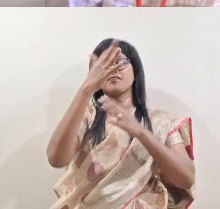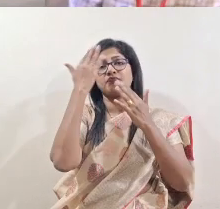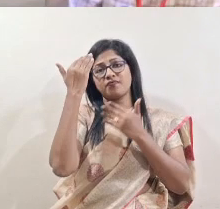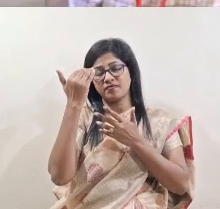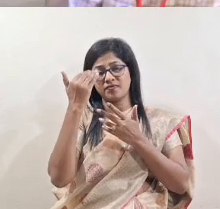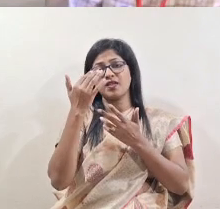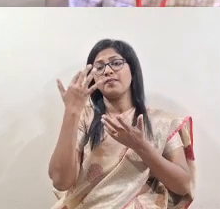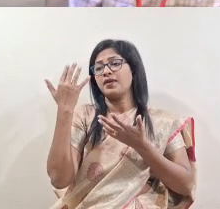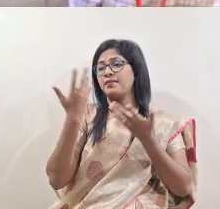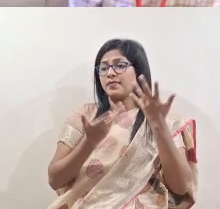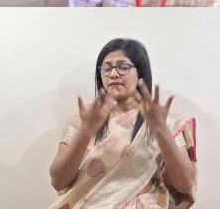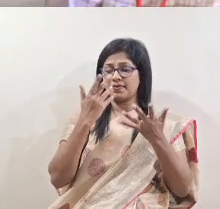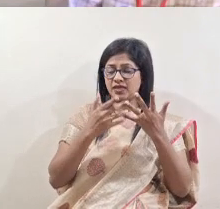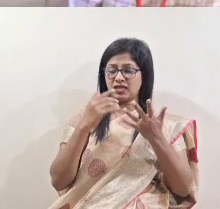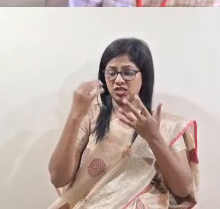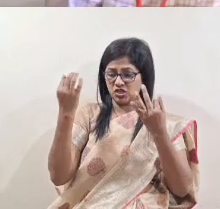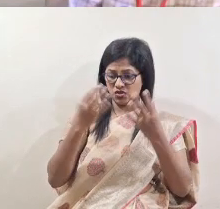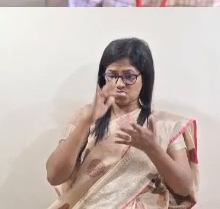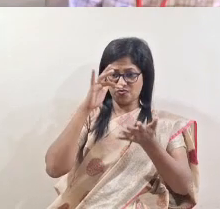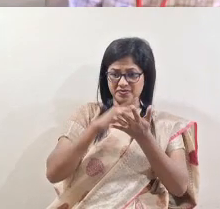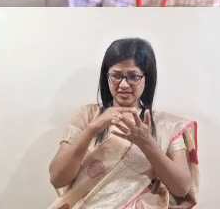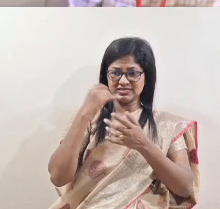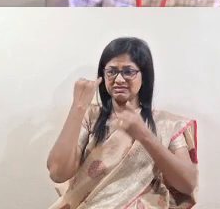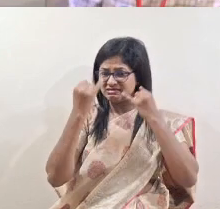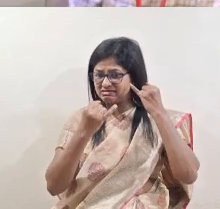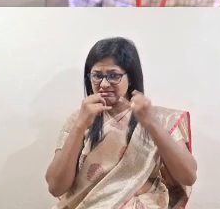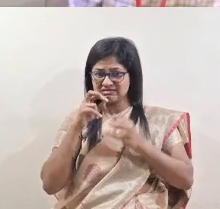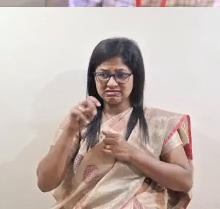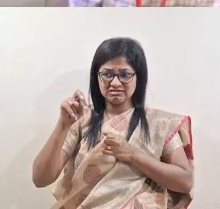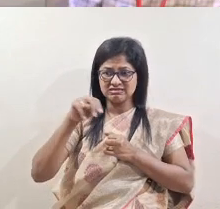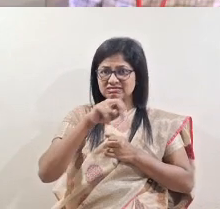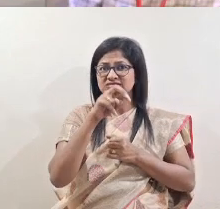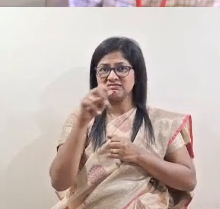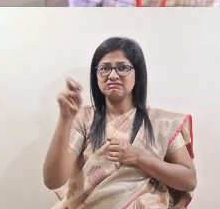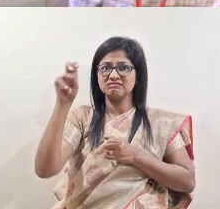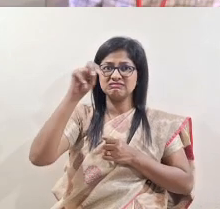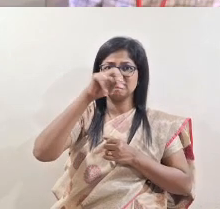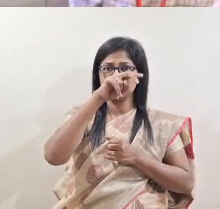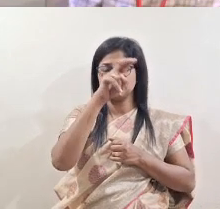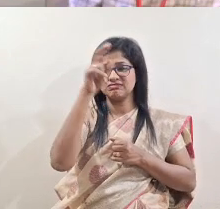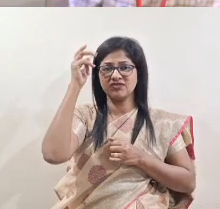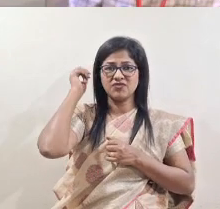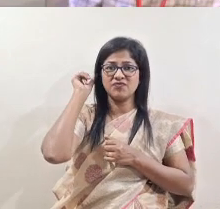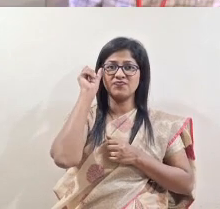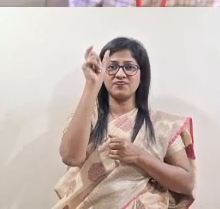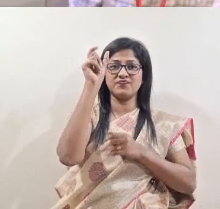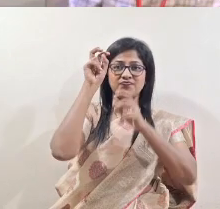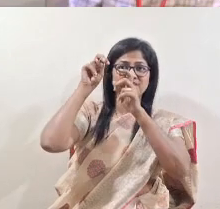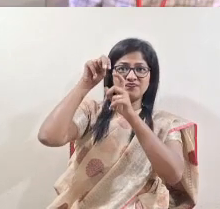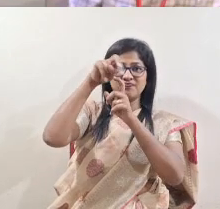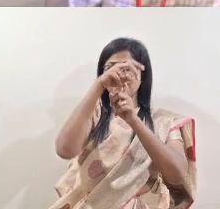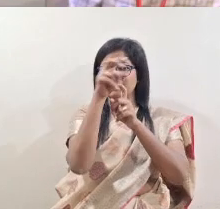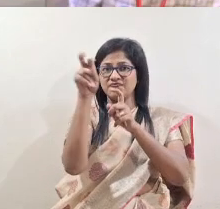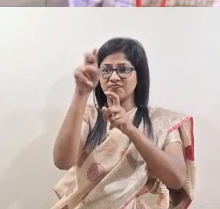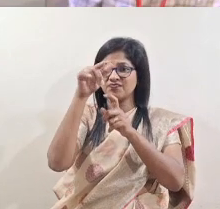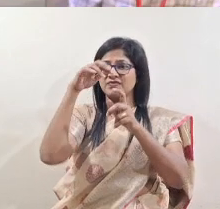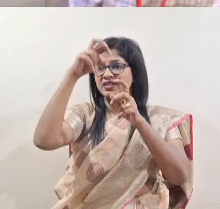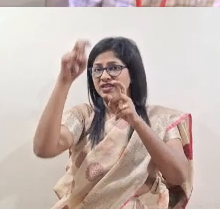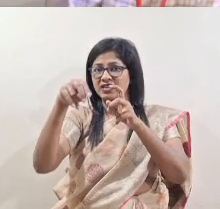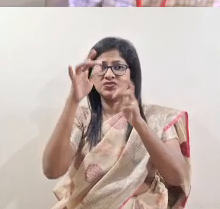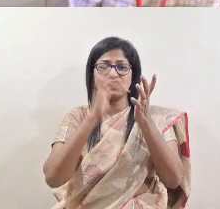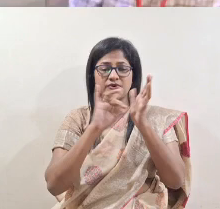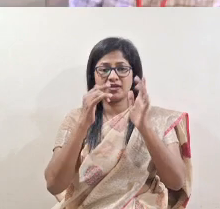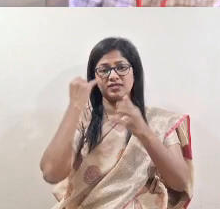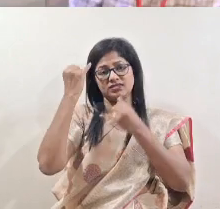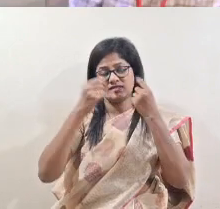that he could be new to the place, so he's trying to find out how to find his way through the uh, foot over bridge, or where